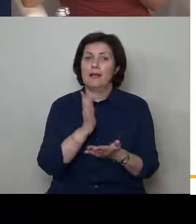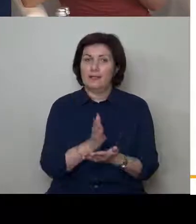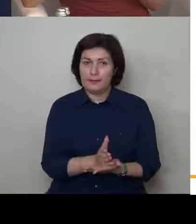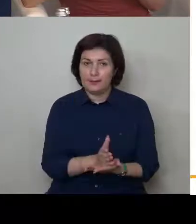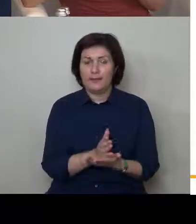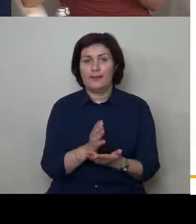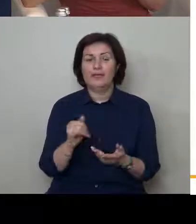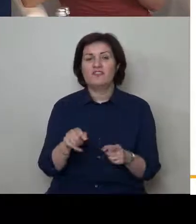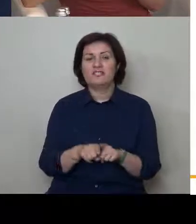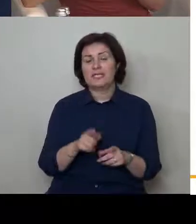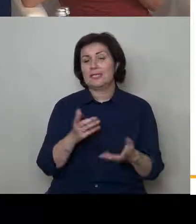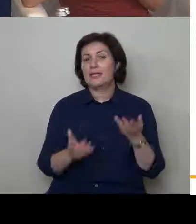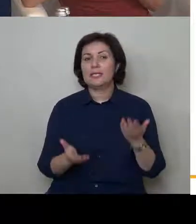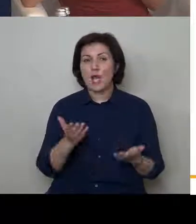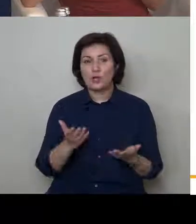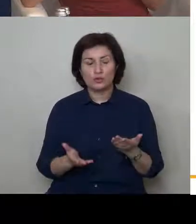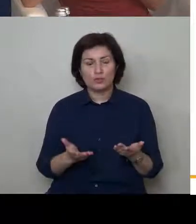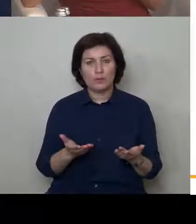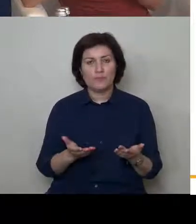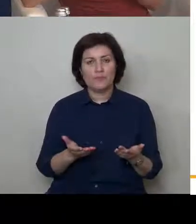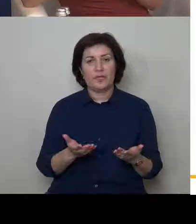Well, we still have this provision,